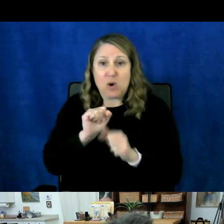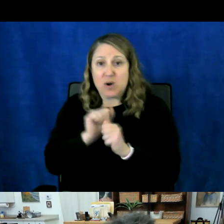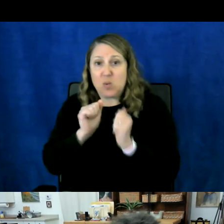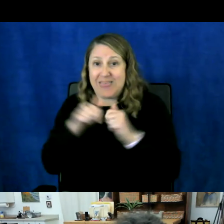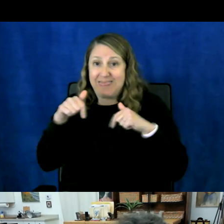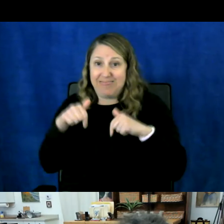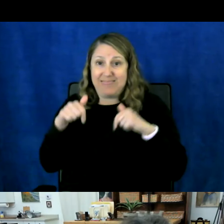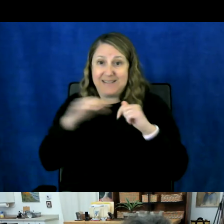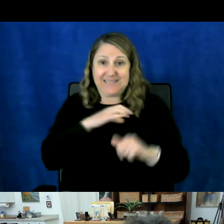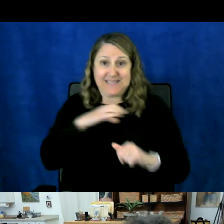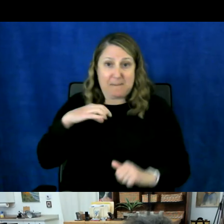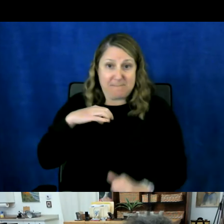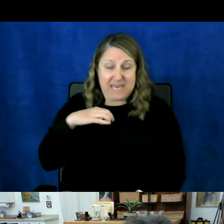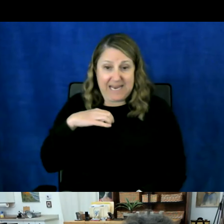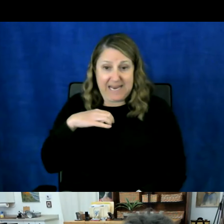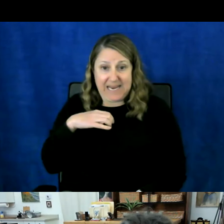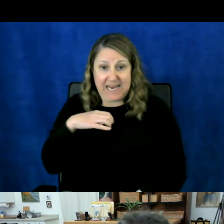committee,